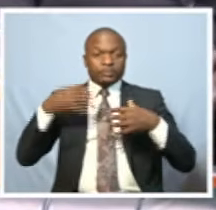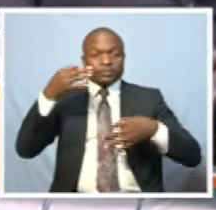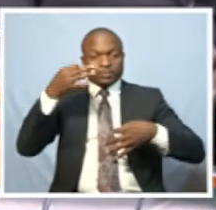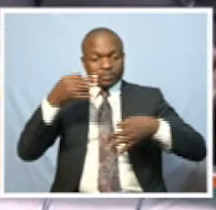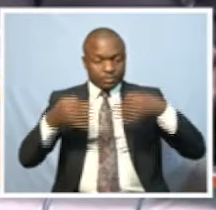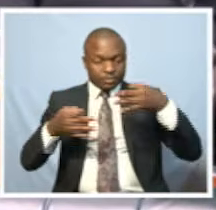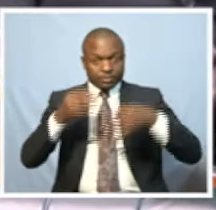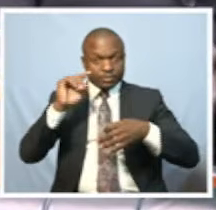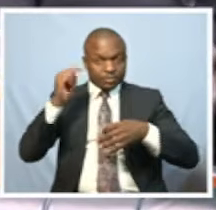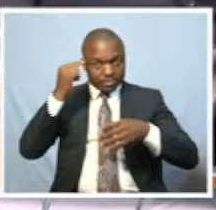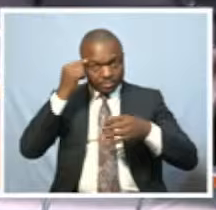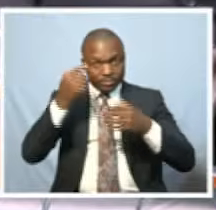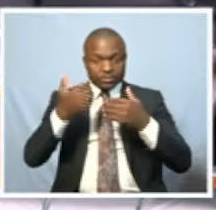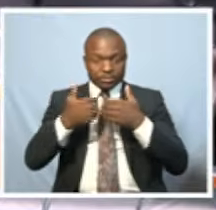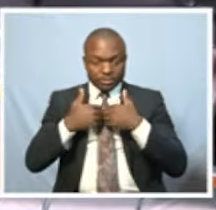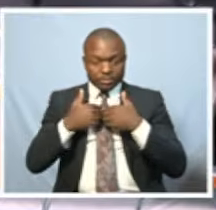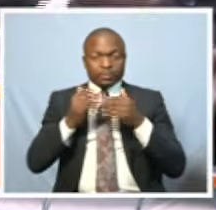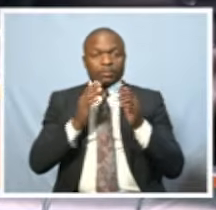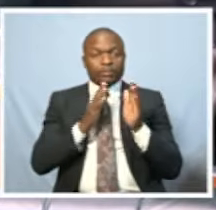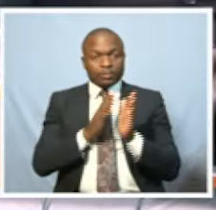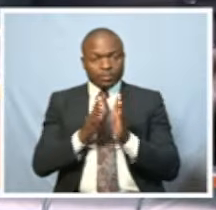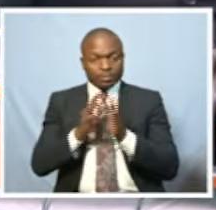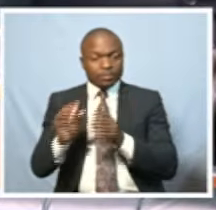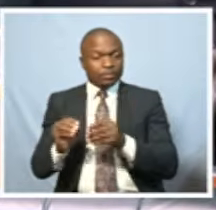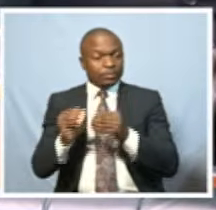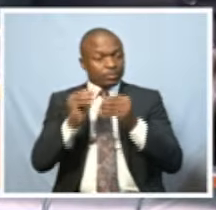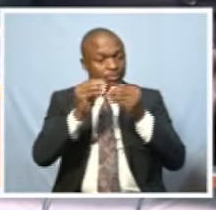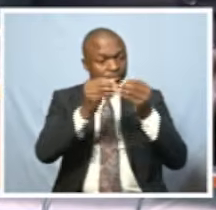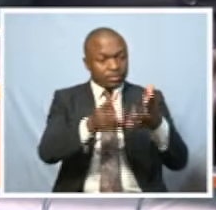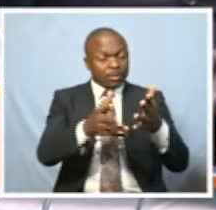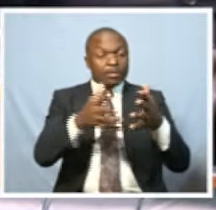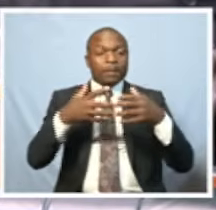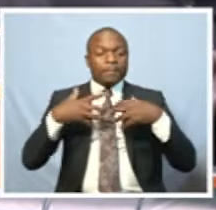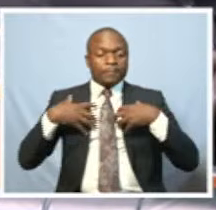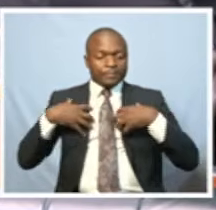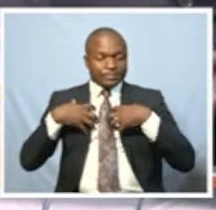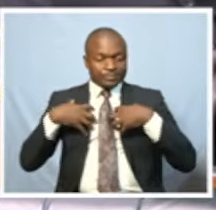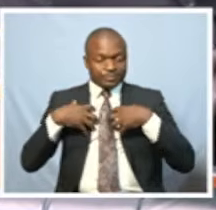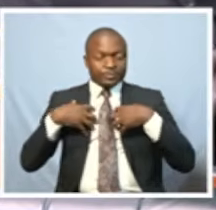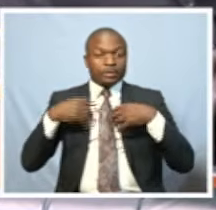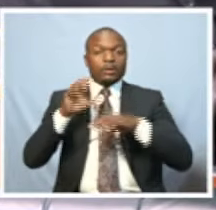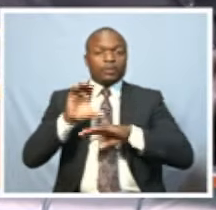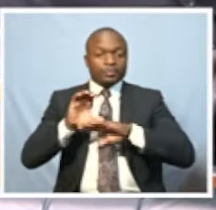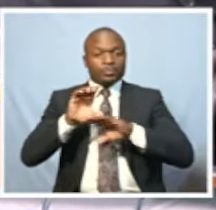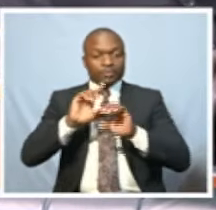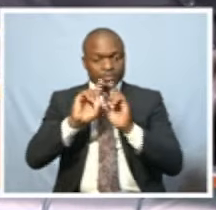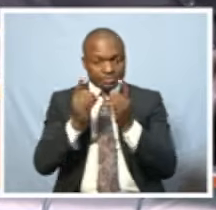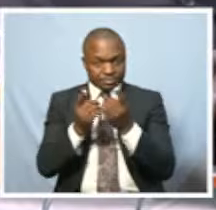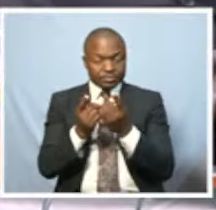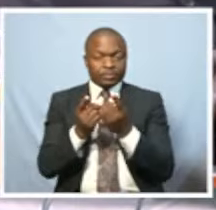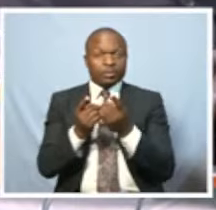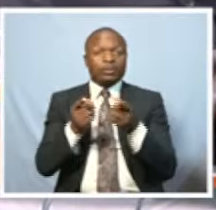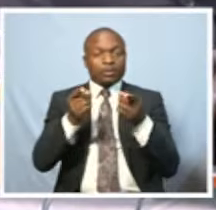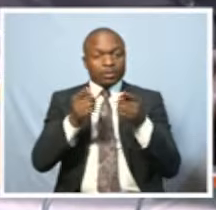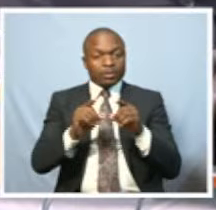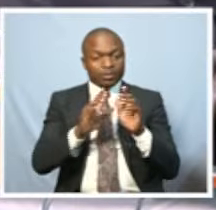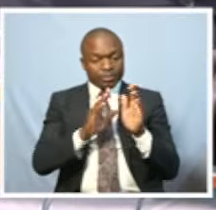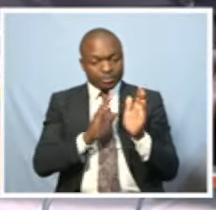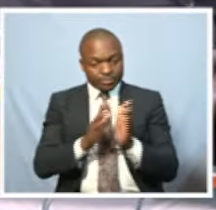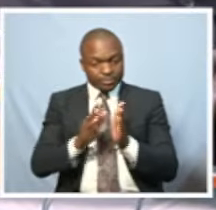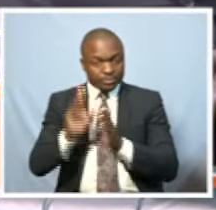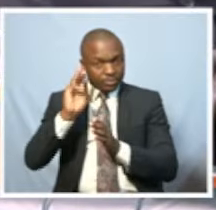the government has any plans to restock livestock in Chiluvi district, and B, if so, when the plans